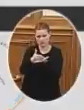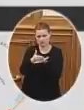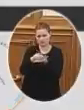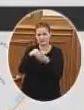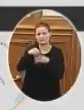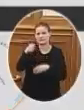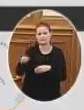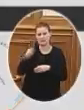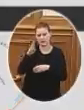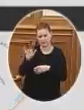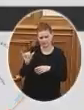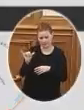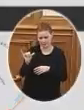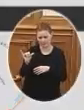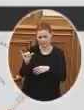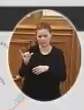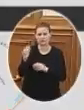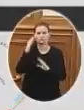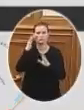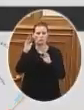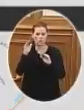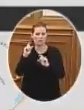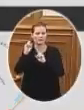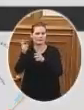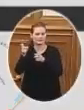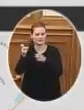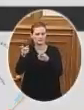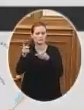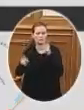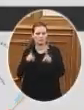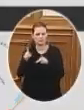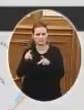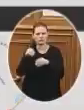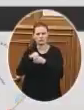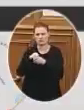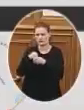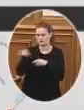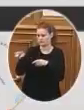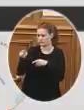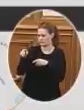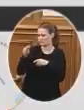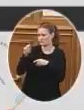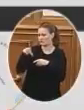system and giving people from the peninsula a transit way to get to downtown San Francisco,